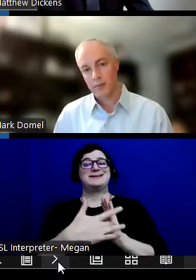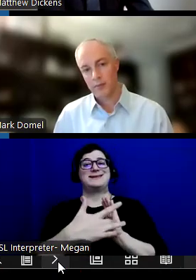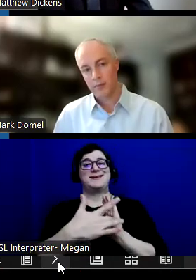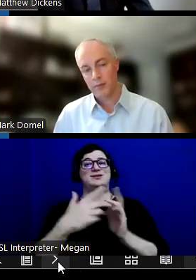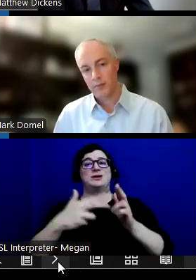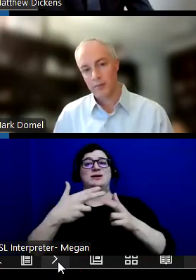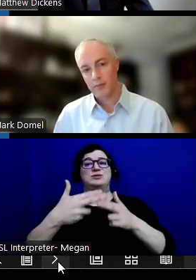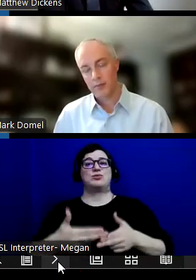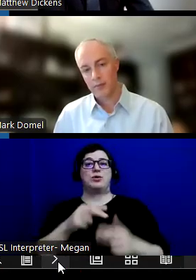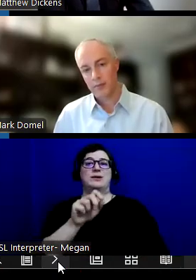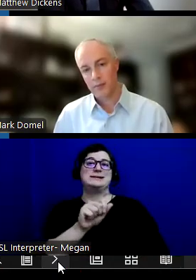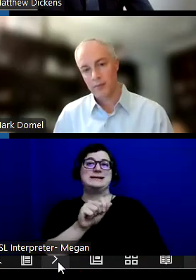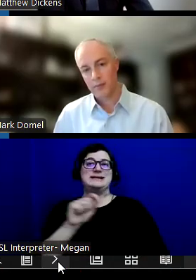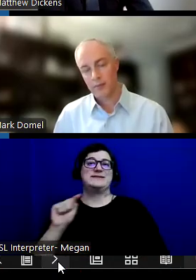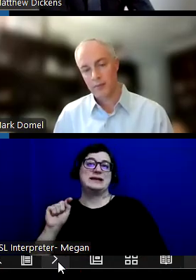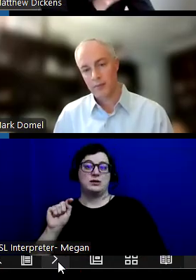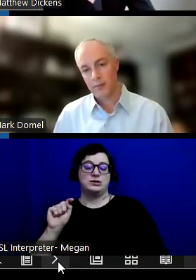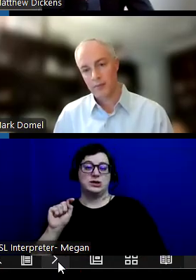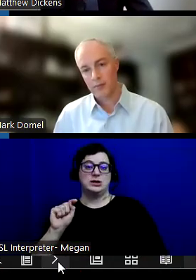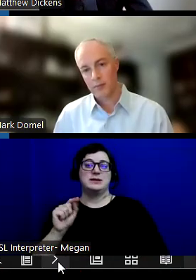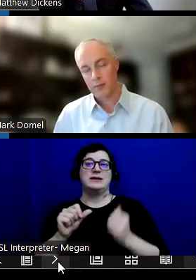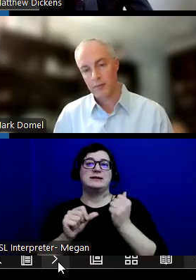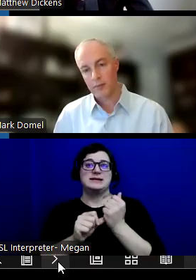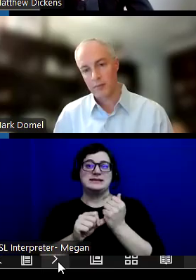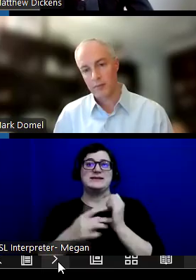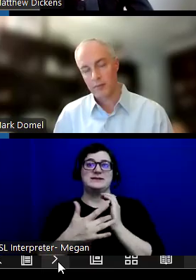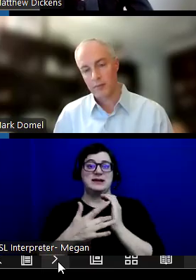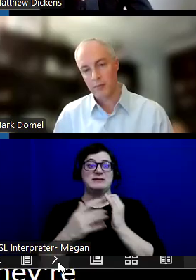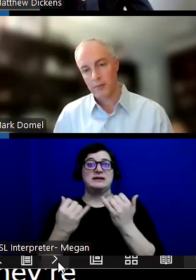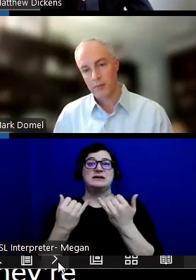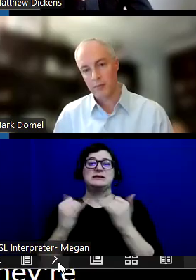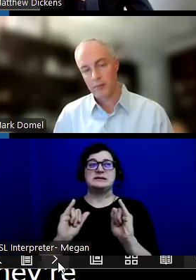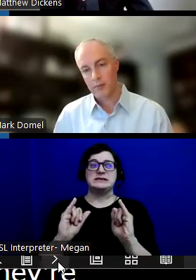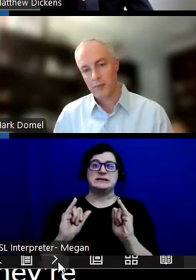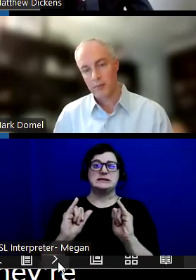technology, does it still get capped at 10%?